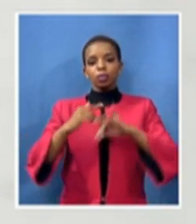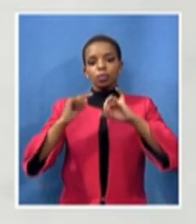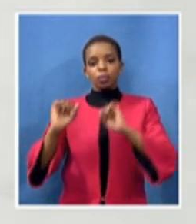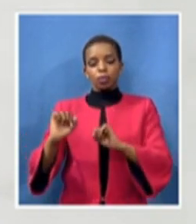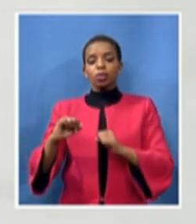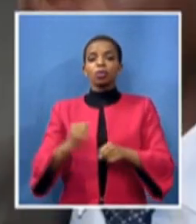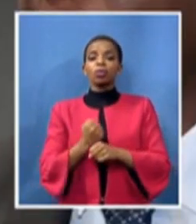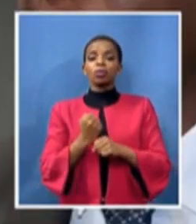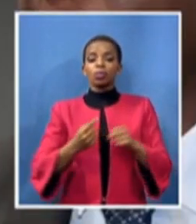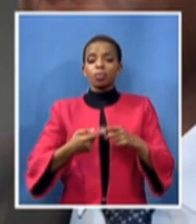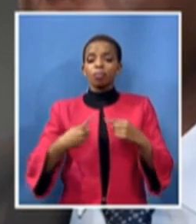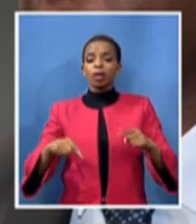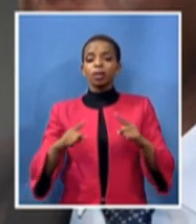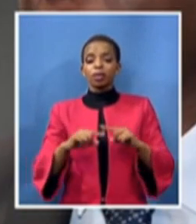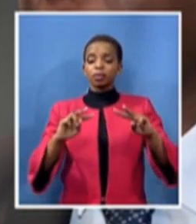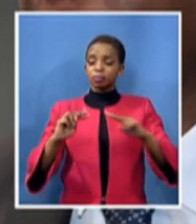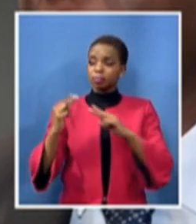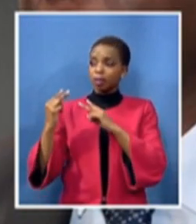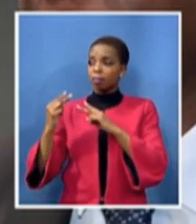affect women.